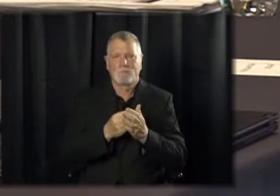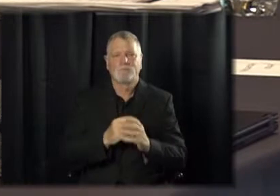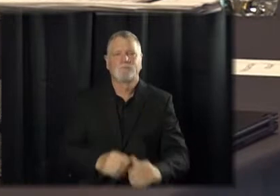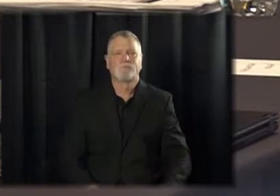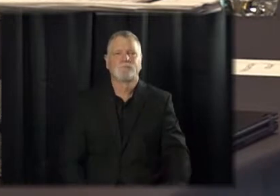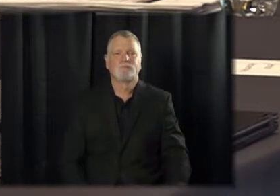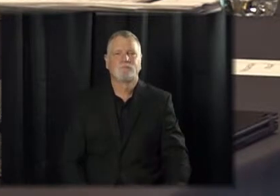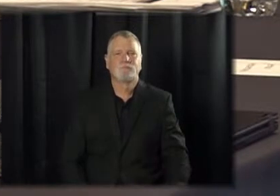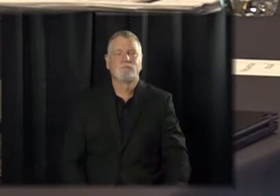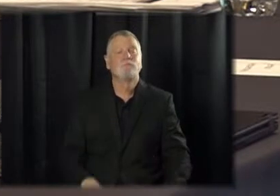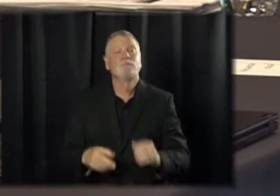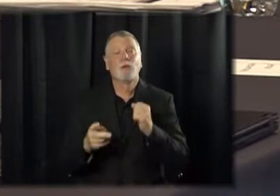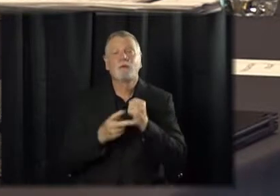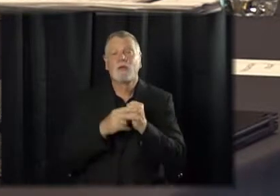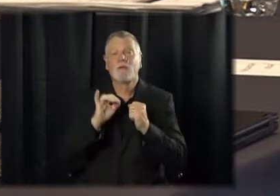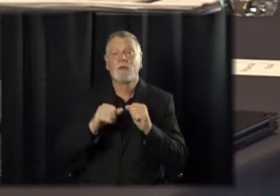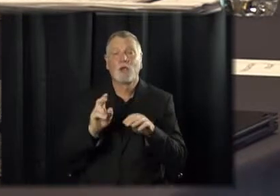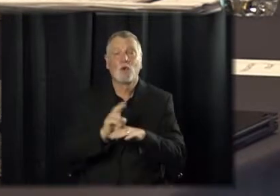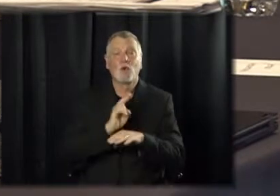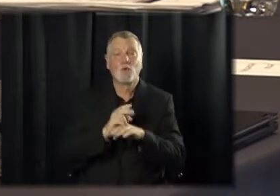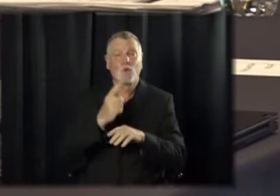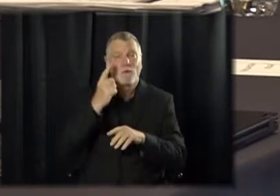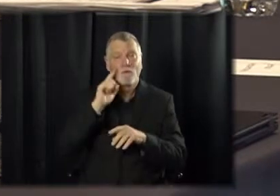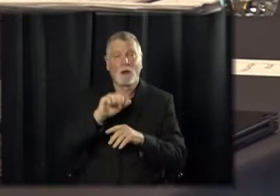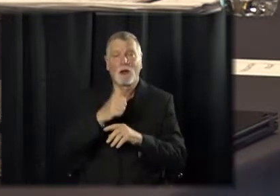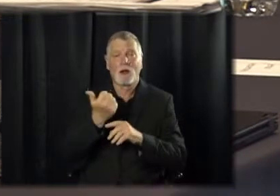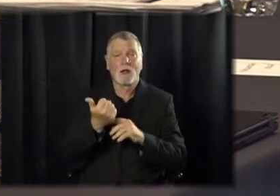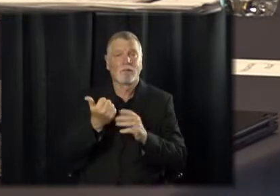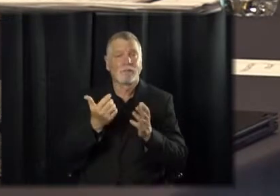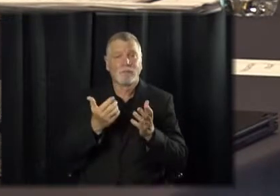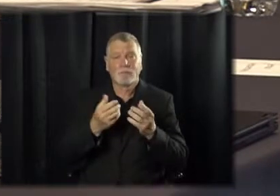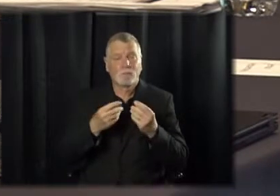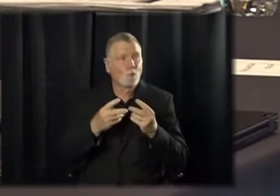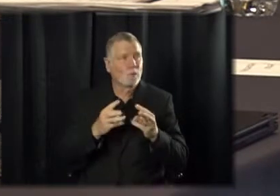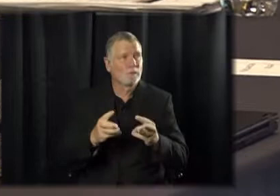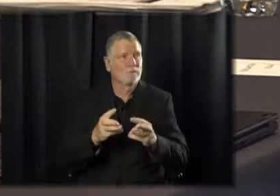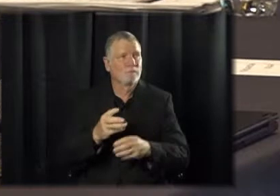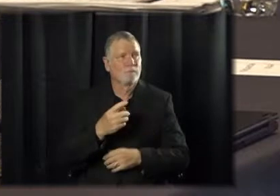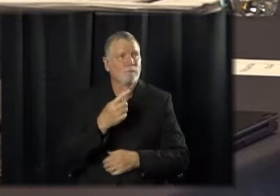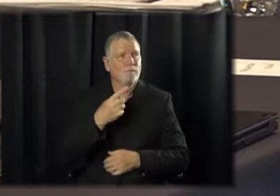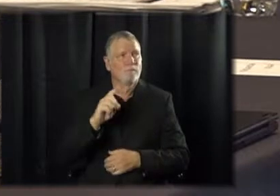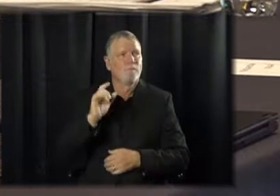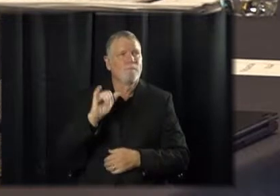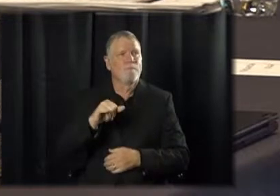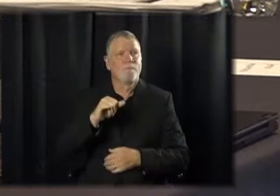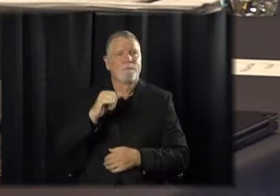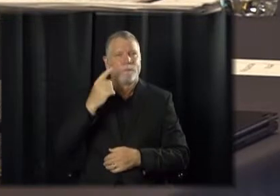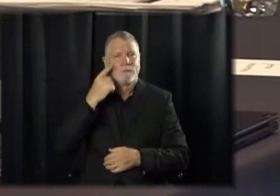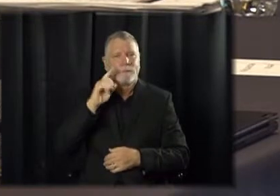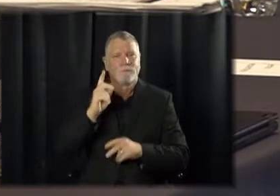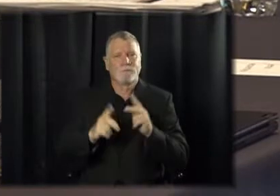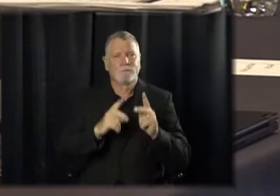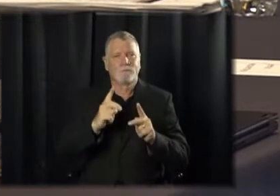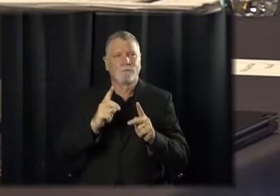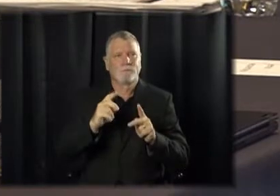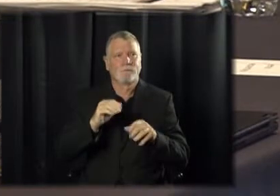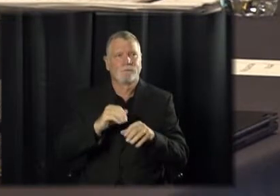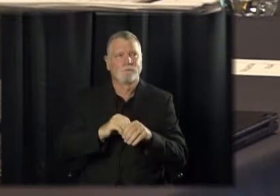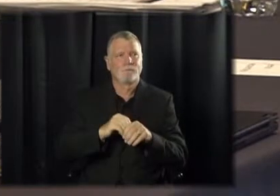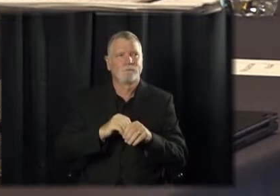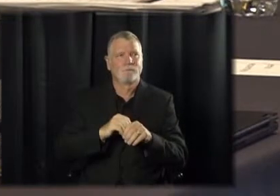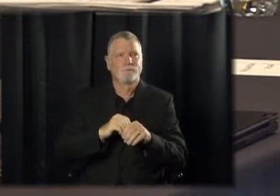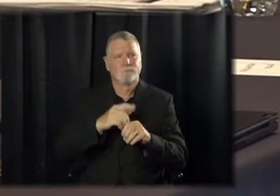will imply, savings that could be used towards other initiatives. The fiscal plan upholds that enhancing